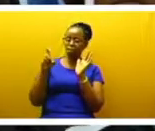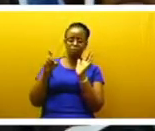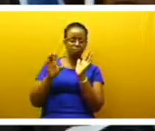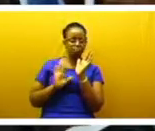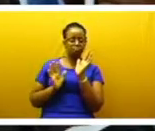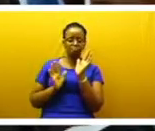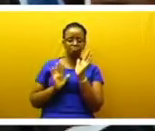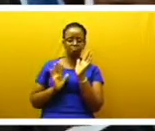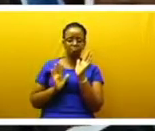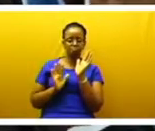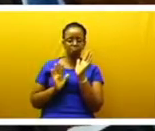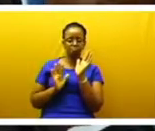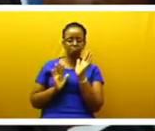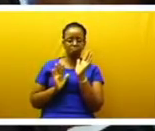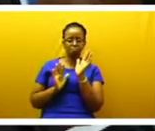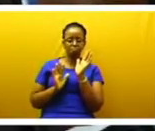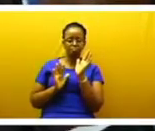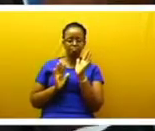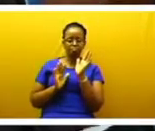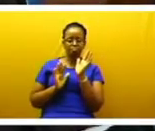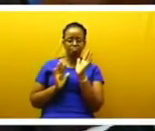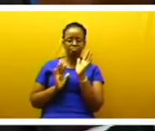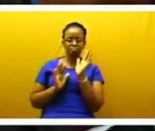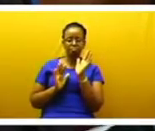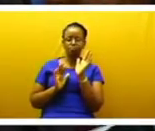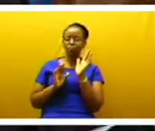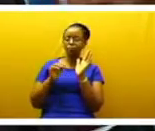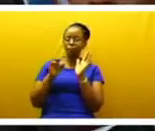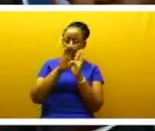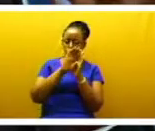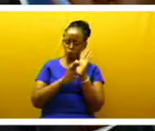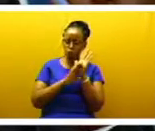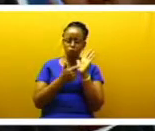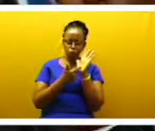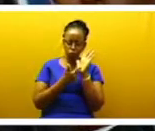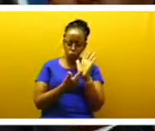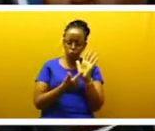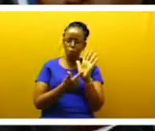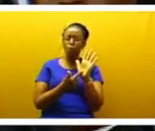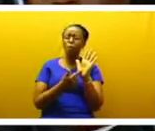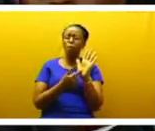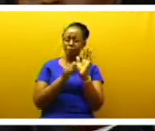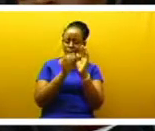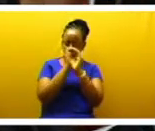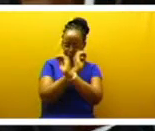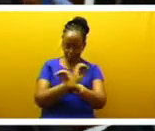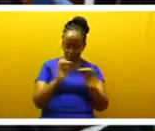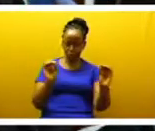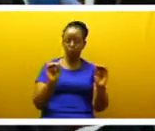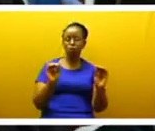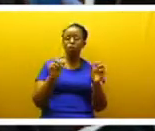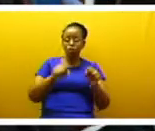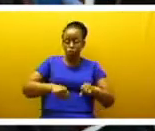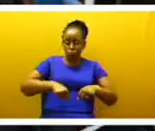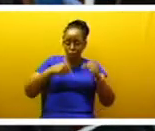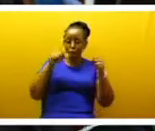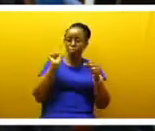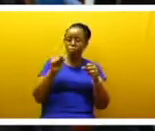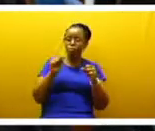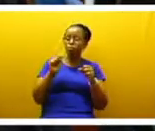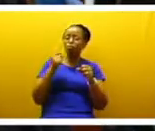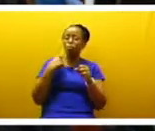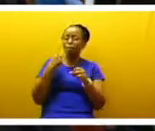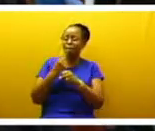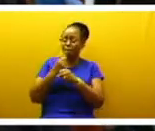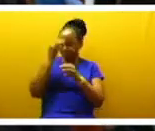is no intention shown to override any of the other commissioners